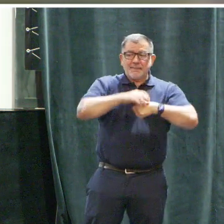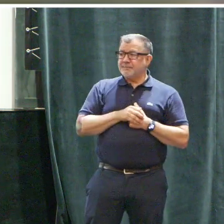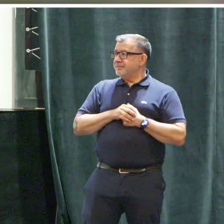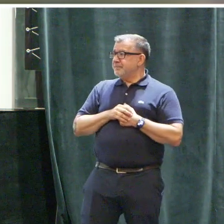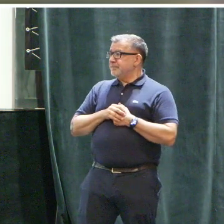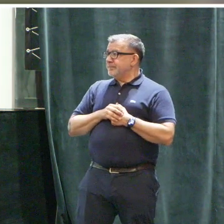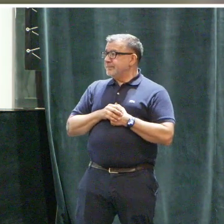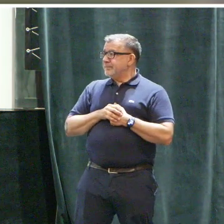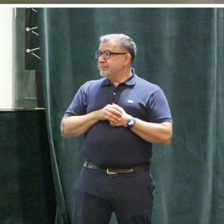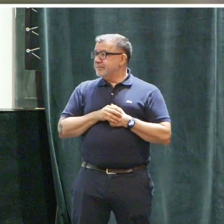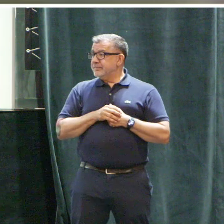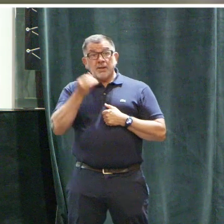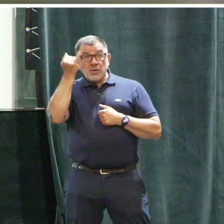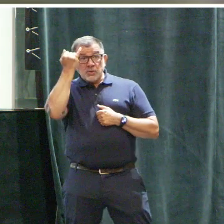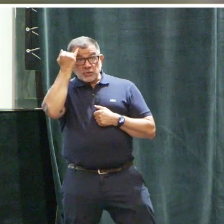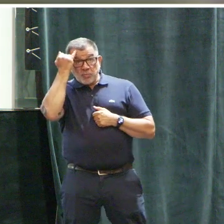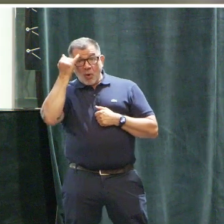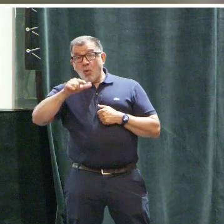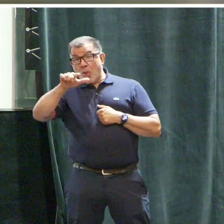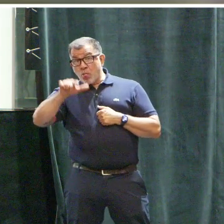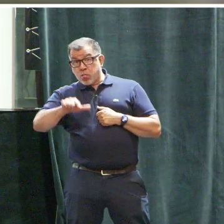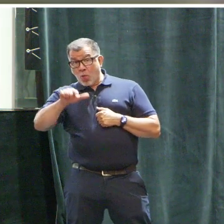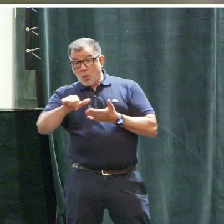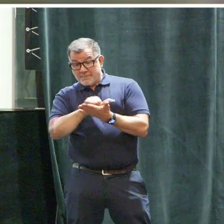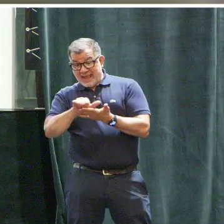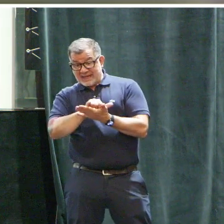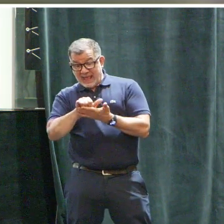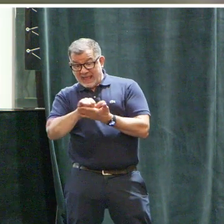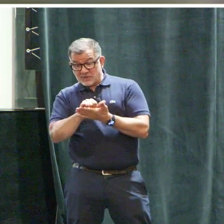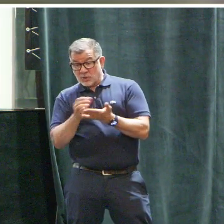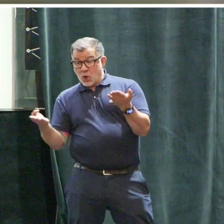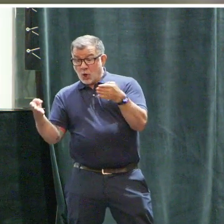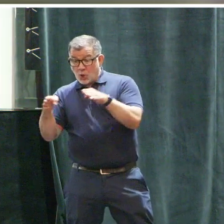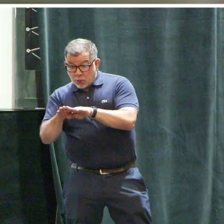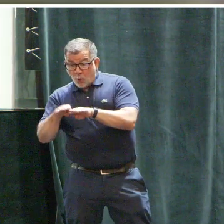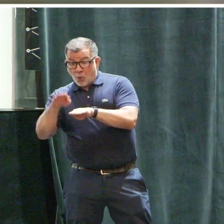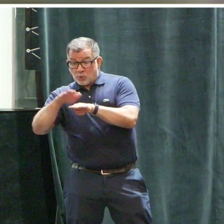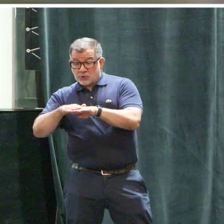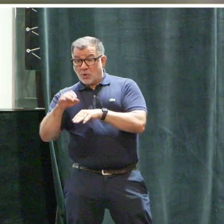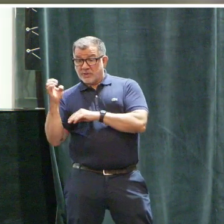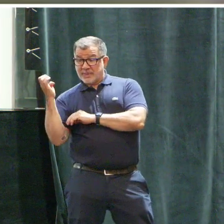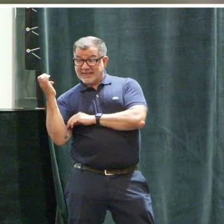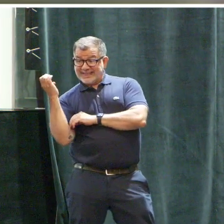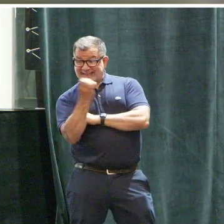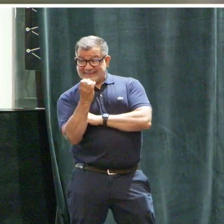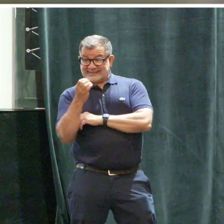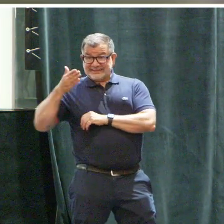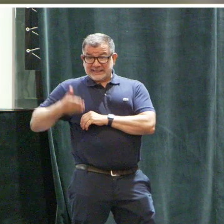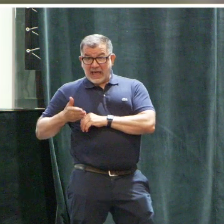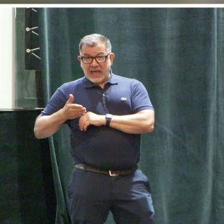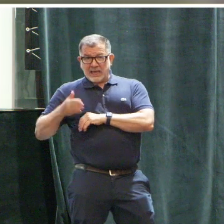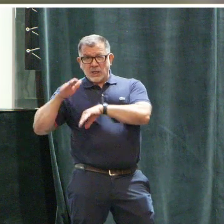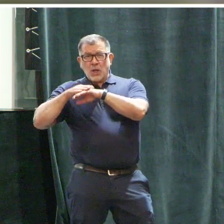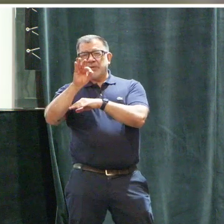Manhattan has closures on the east side with the East Side Coastal Resiliency for the FDR. They have closures